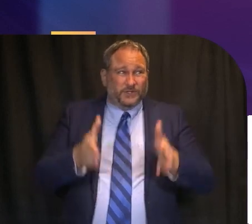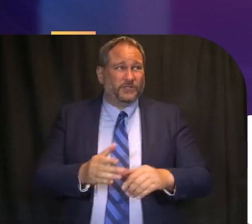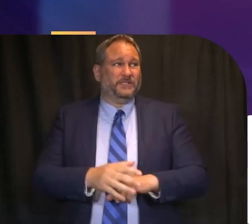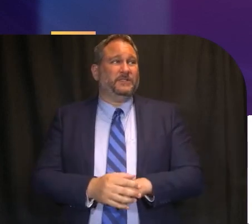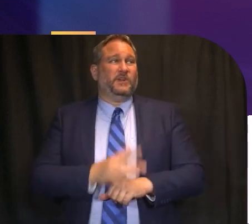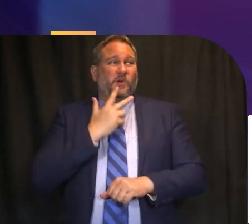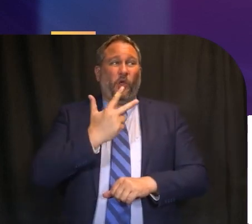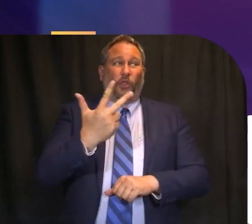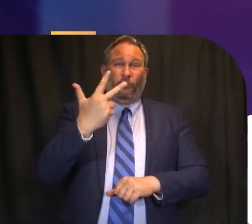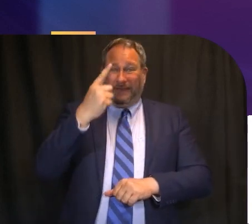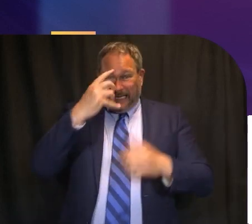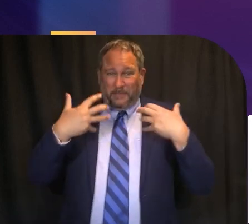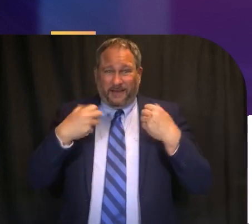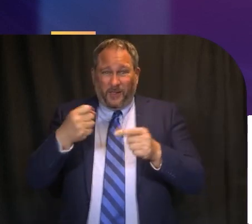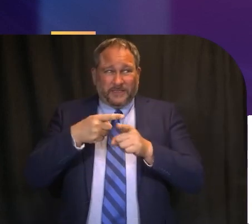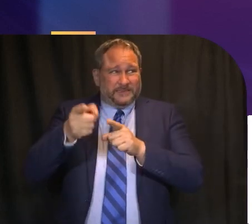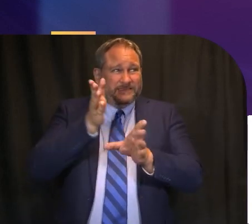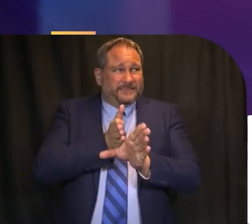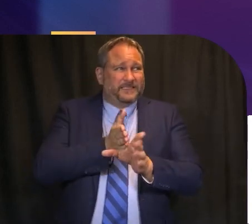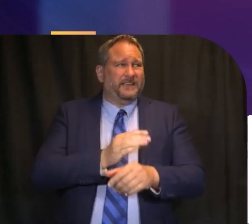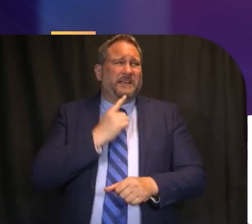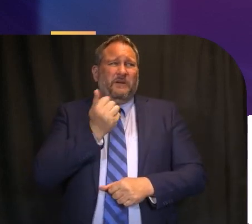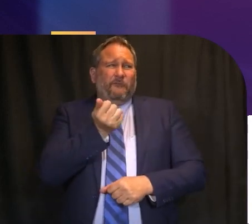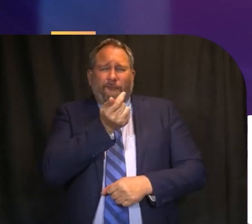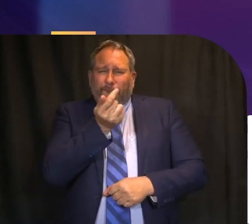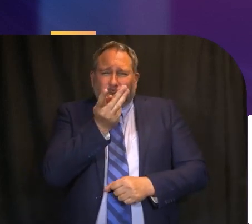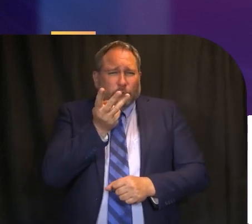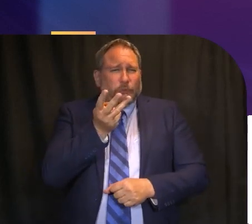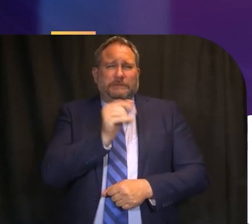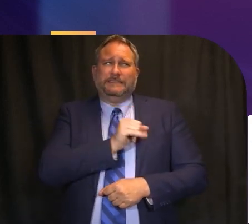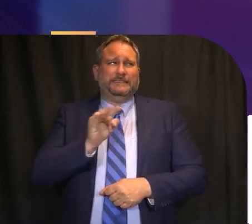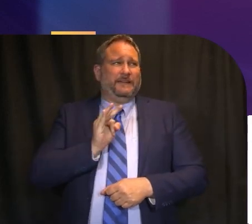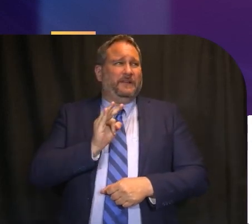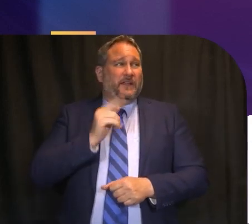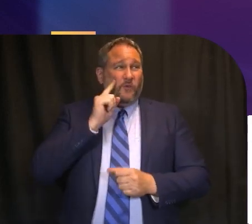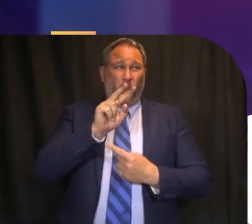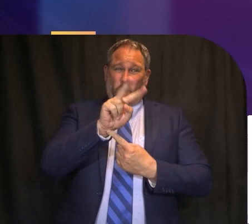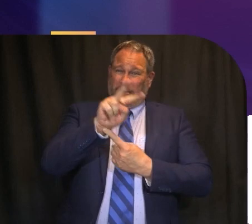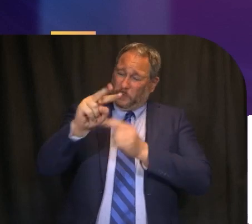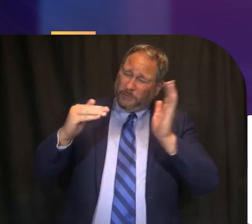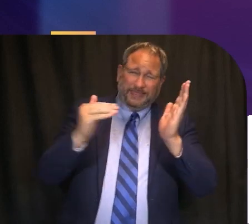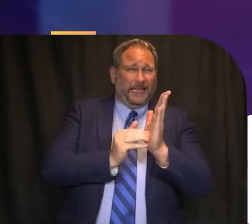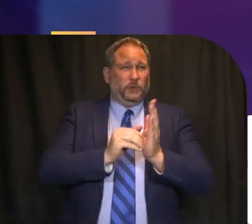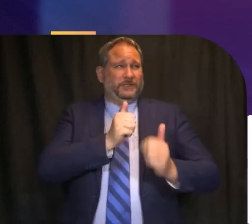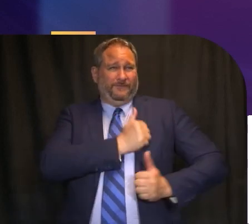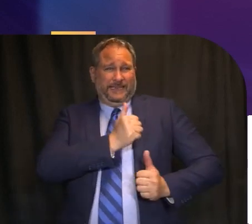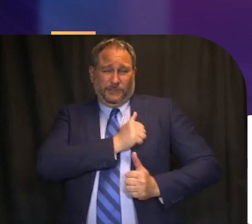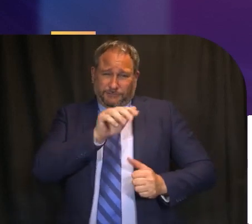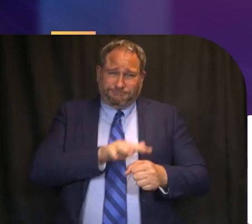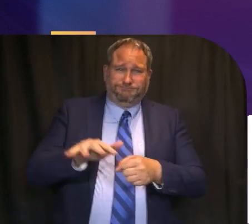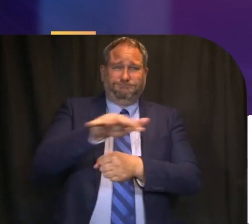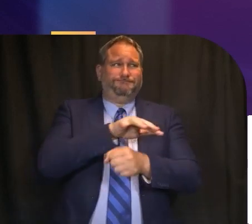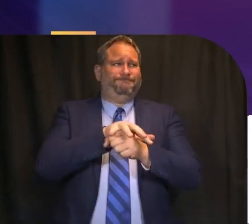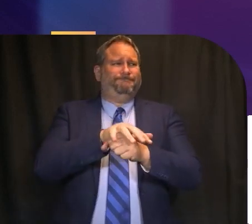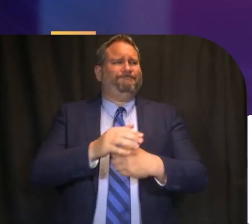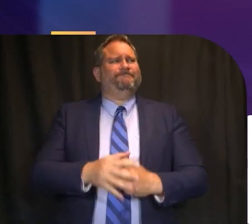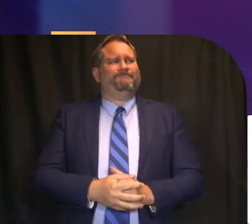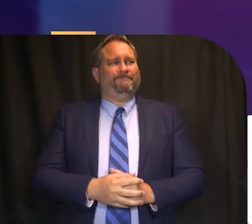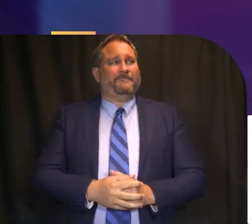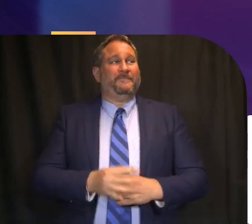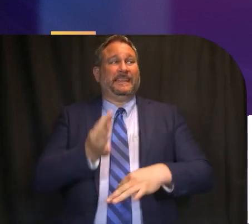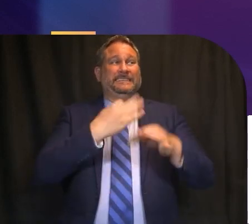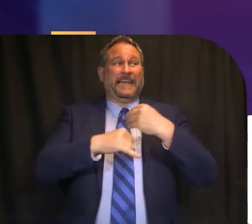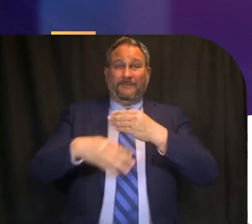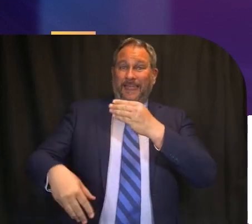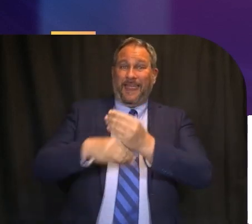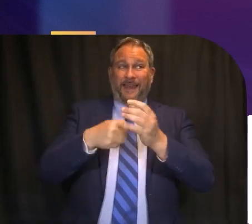over 22,000 veterans. Instead of the VA building more clinics or adding more healthcare professionals on Guam, the government pays for veterans who